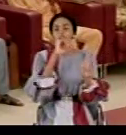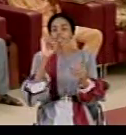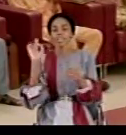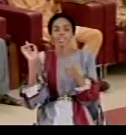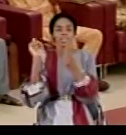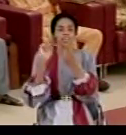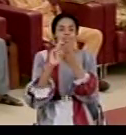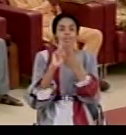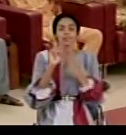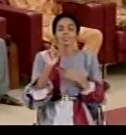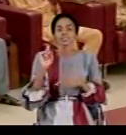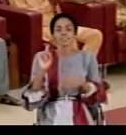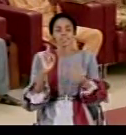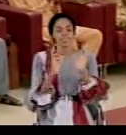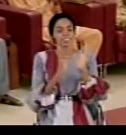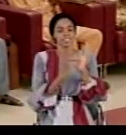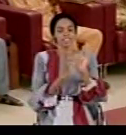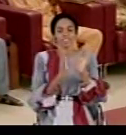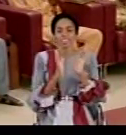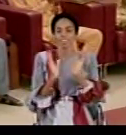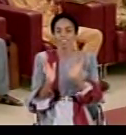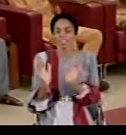Looking on to